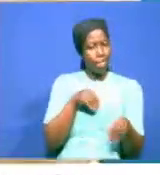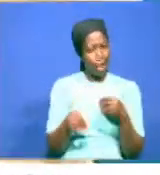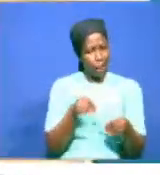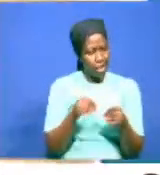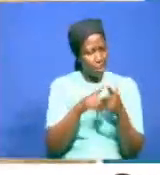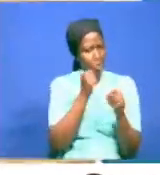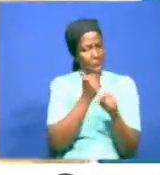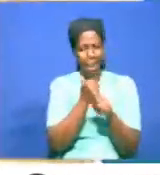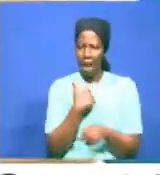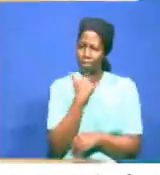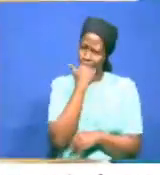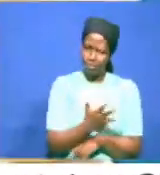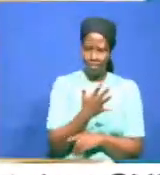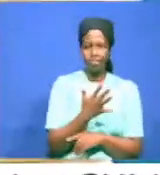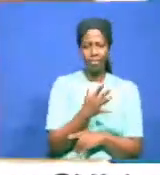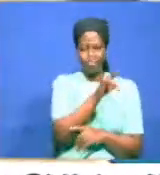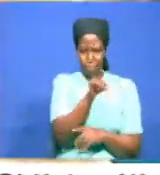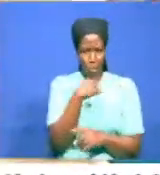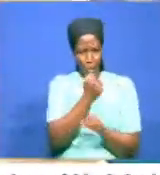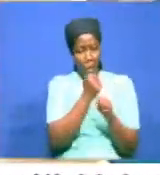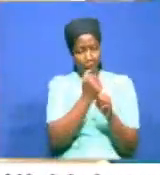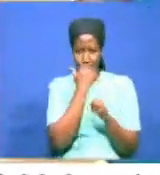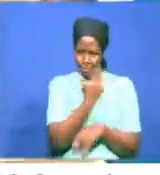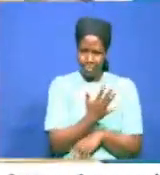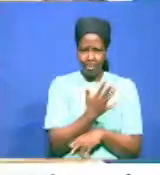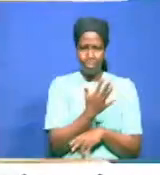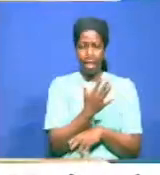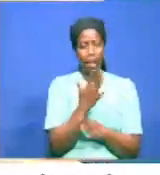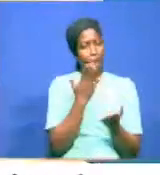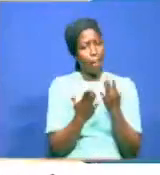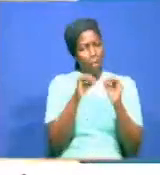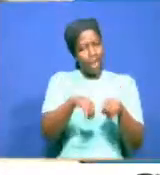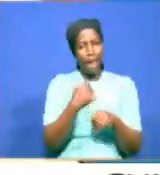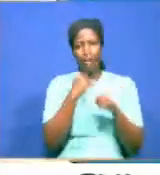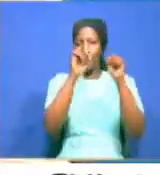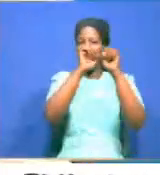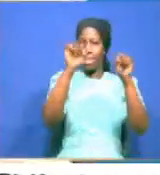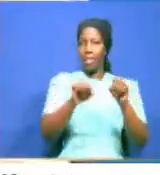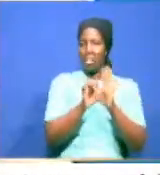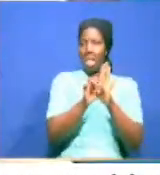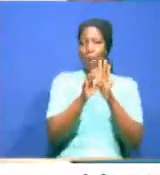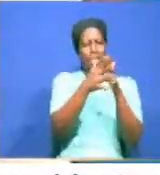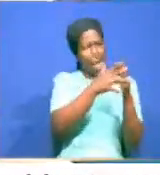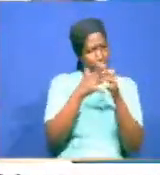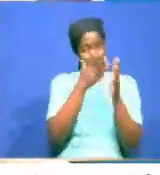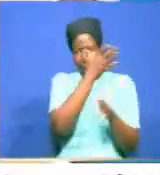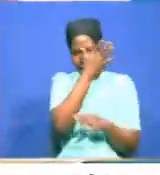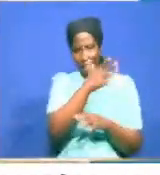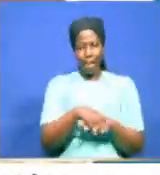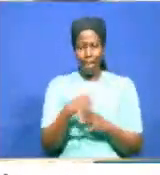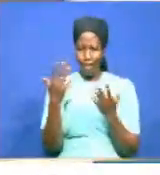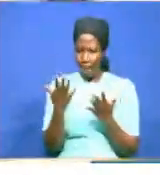those people with disabilities who are not working, probably we can have a system like in the US. A stipend or something. Yeah, yes. Yeah. Mm-hmm.